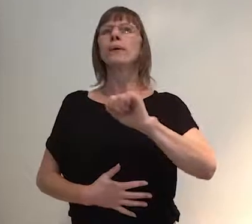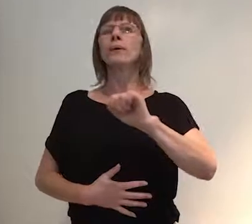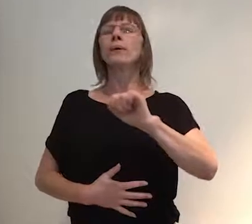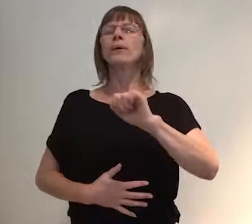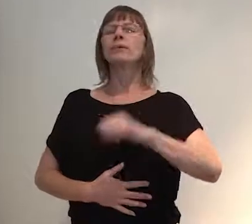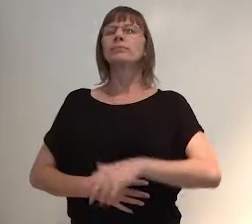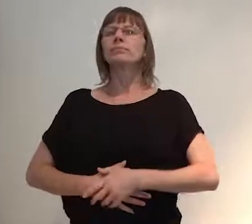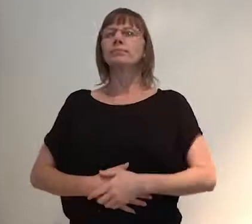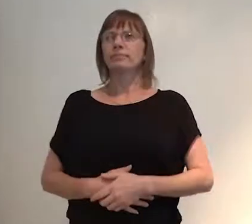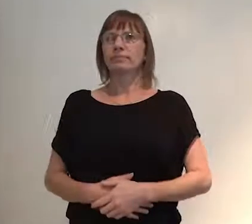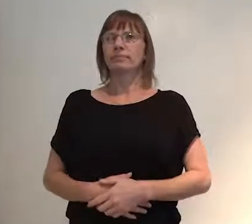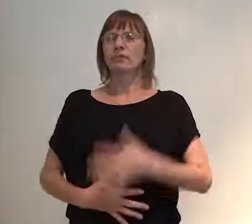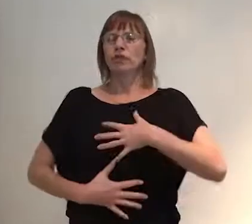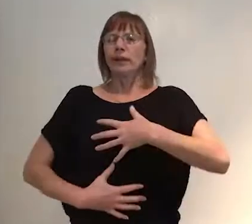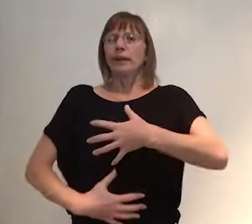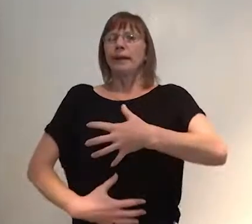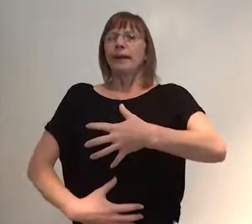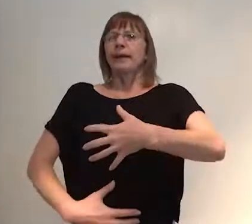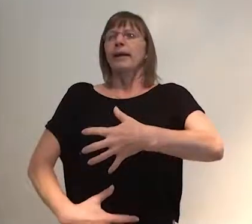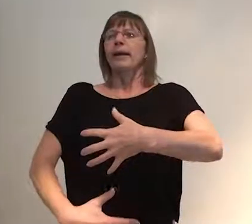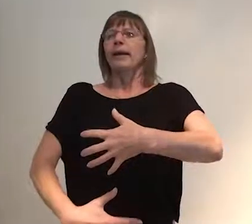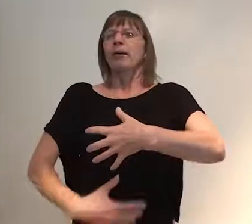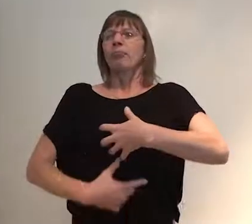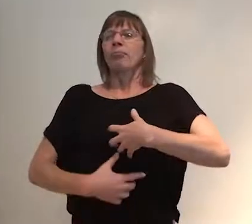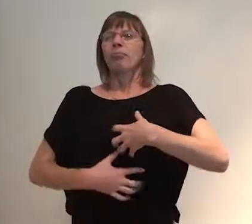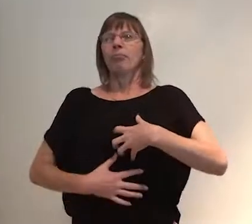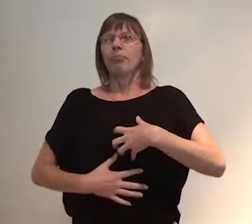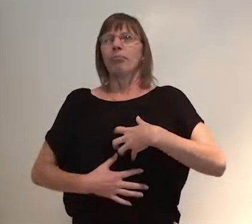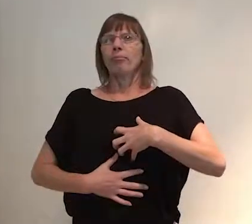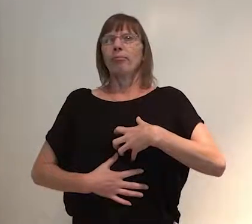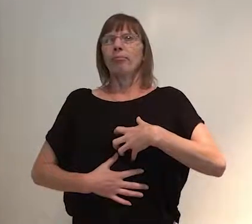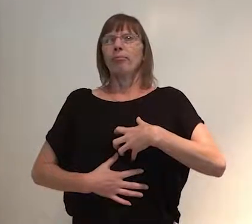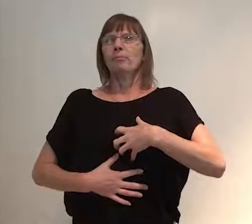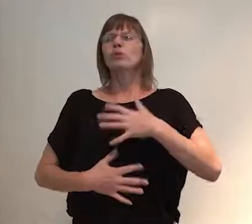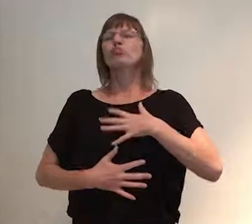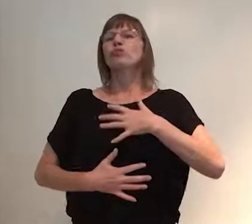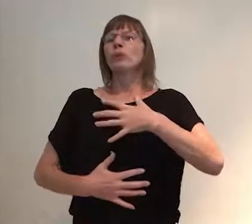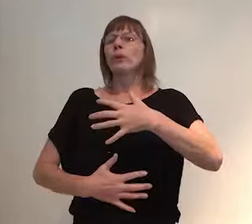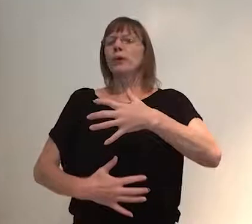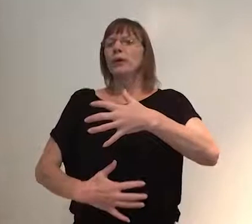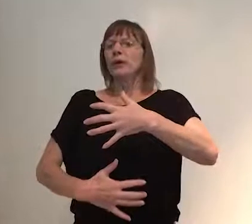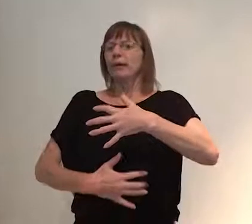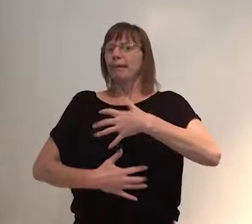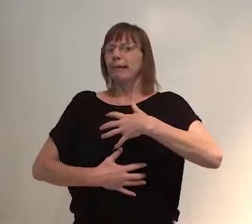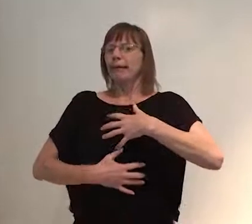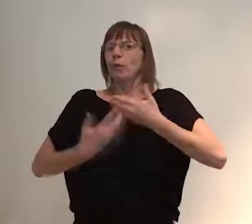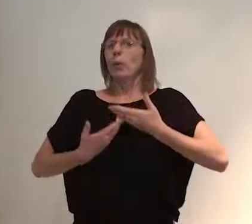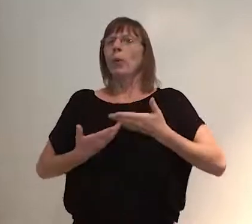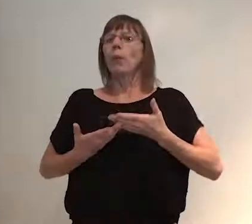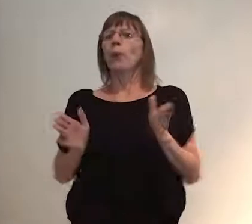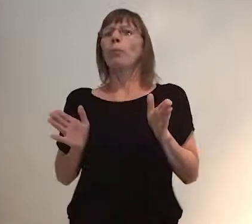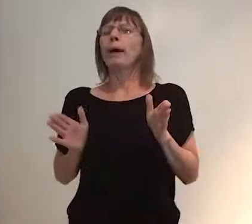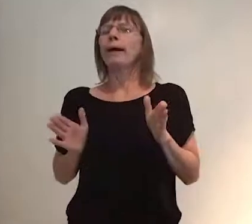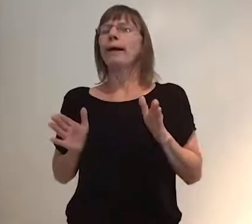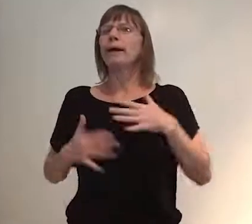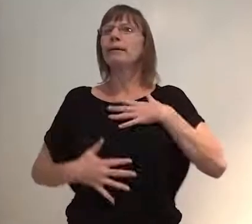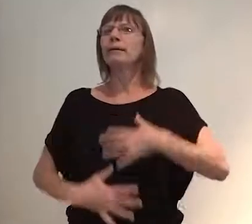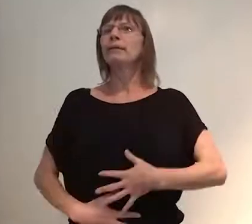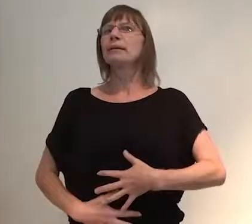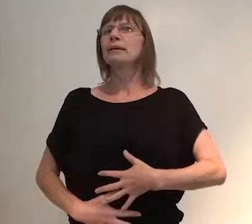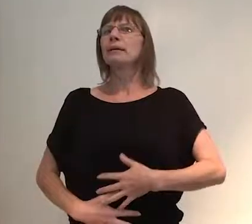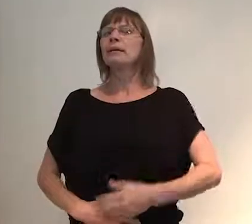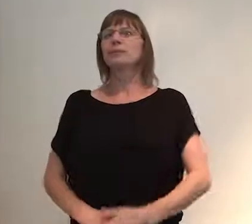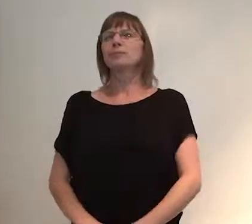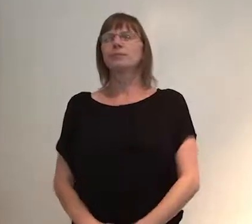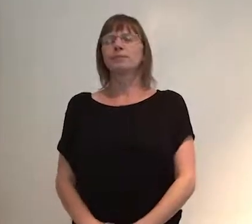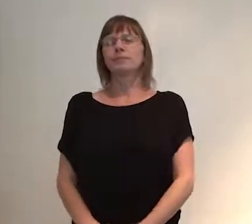front of the chest. Take a nice deep inhalation. Allow that breathing in to open the ribs up, open